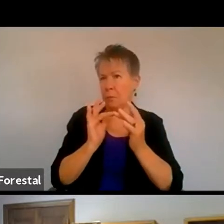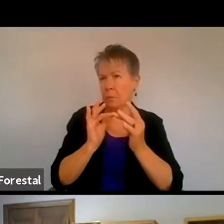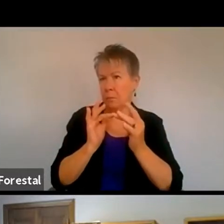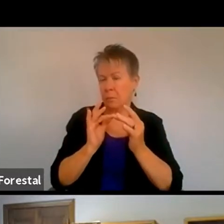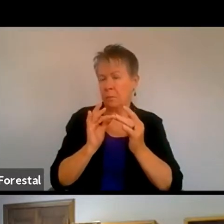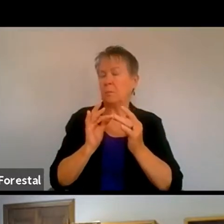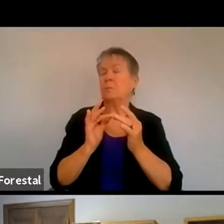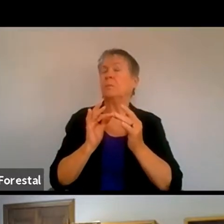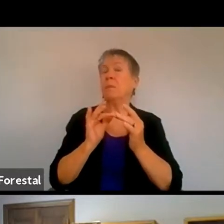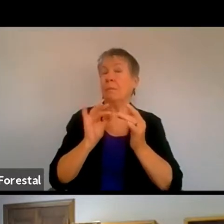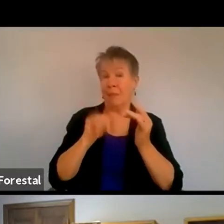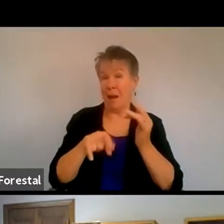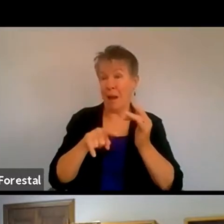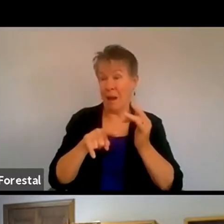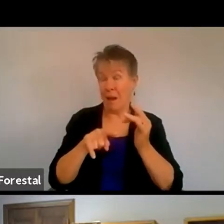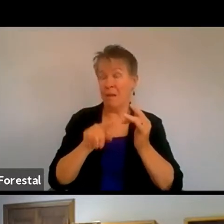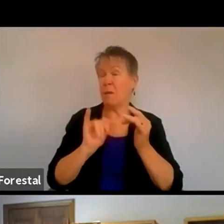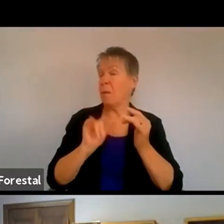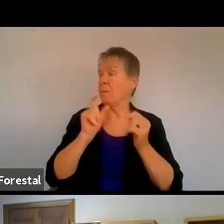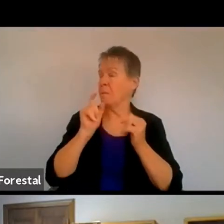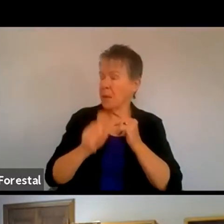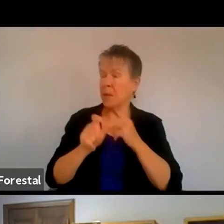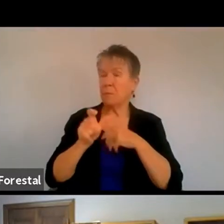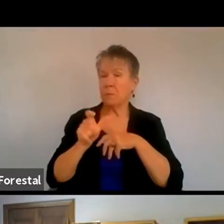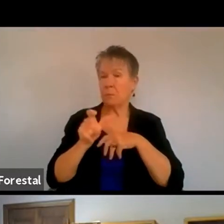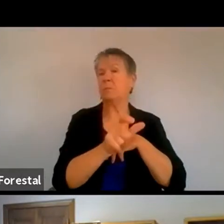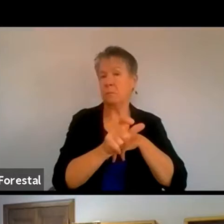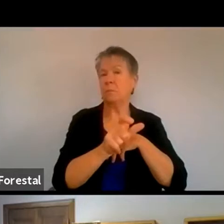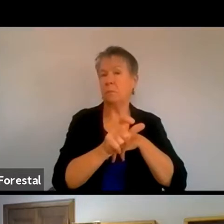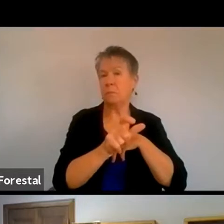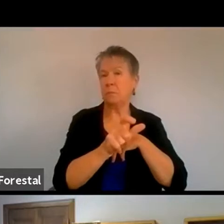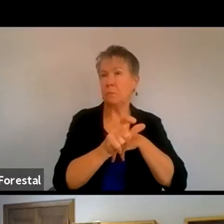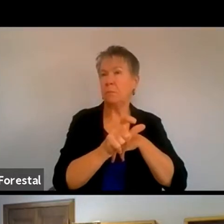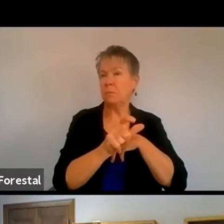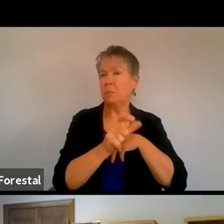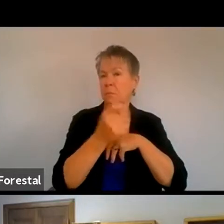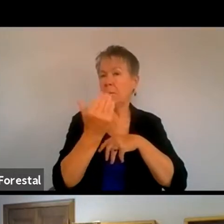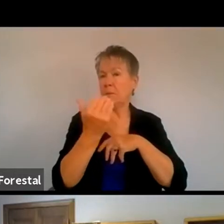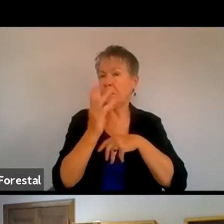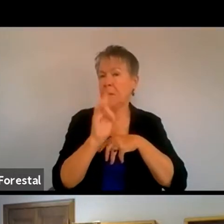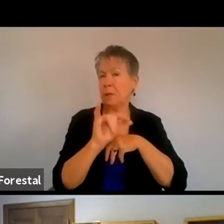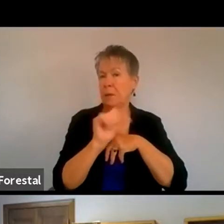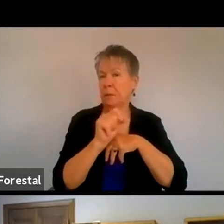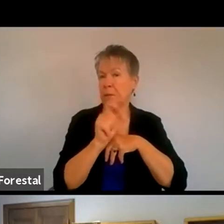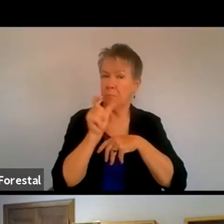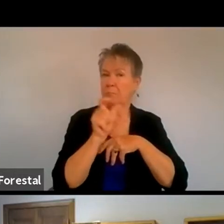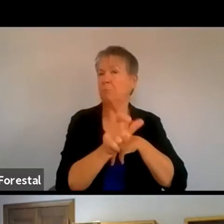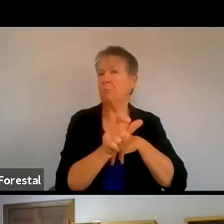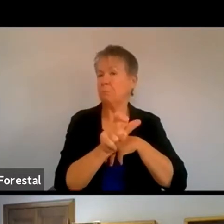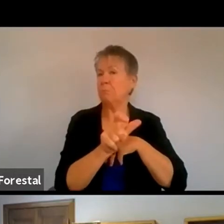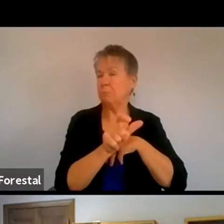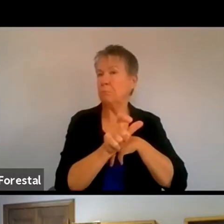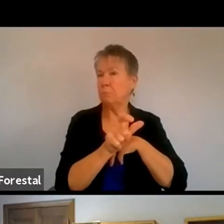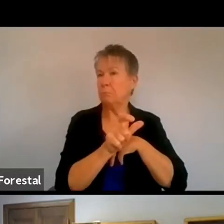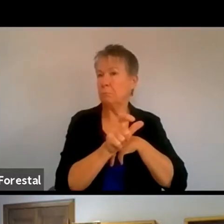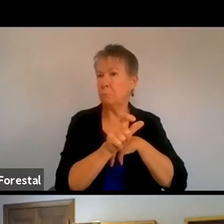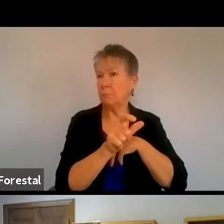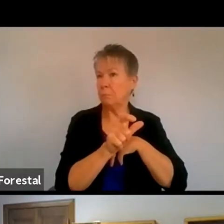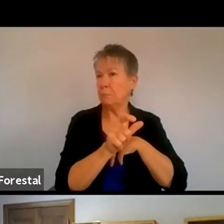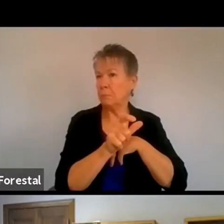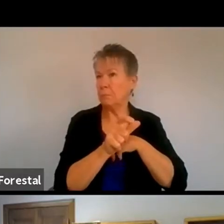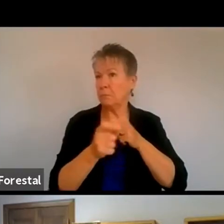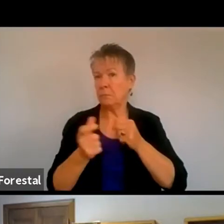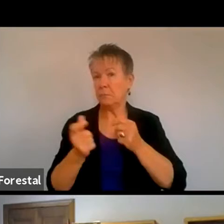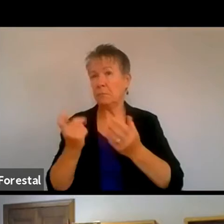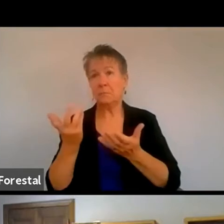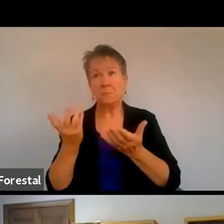you, but we have some of those folks, not from Saturday night, by the way, explicitly, but from other interactions who are doing just that.